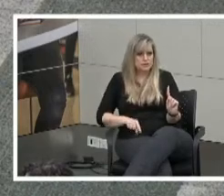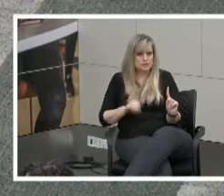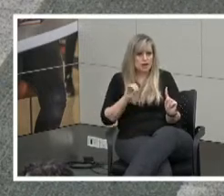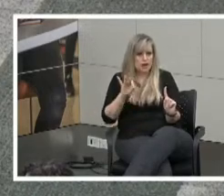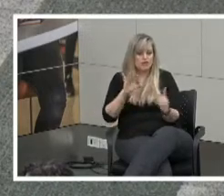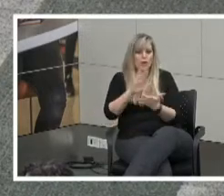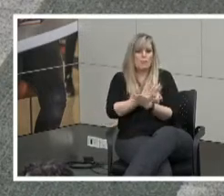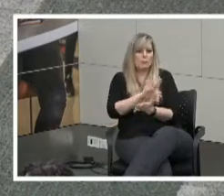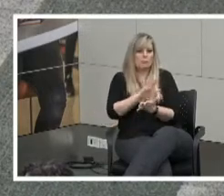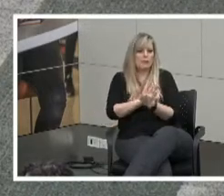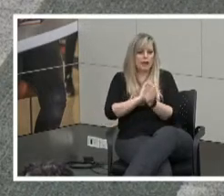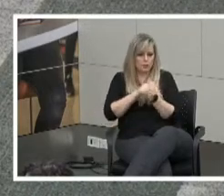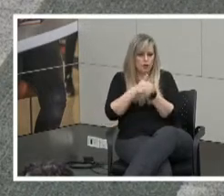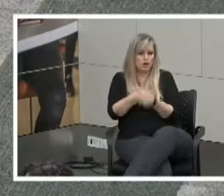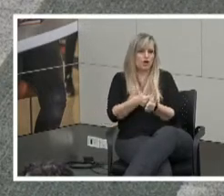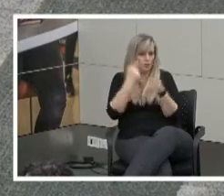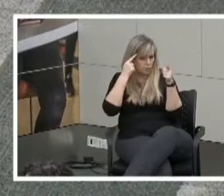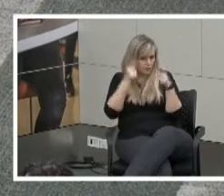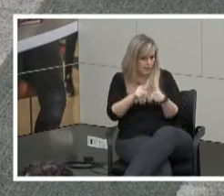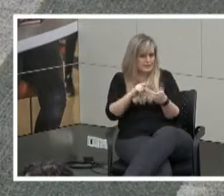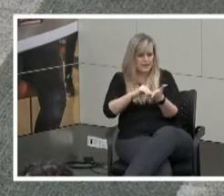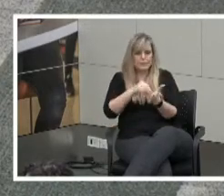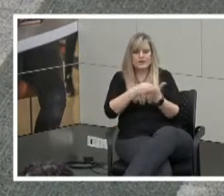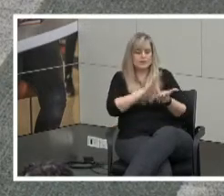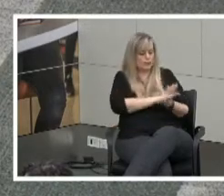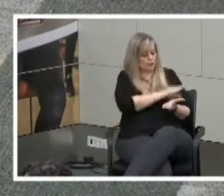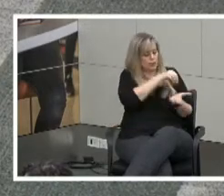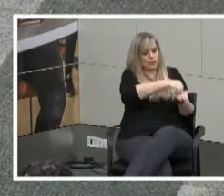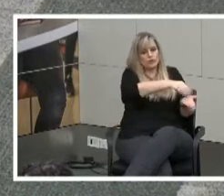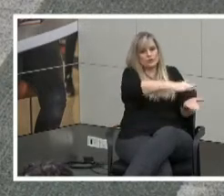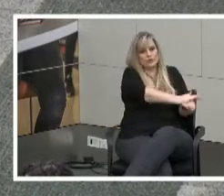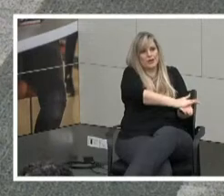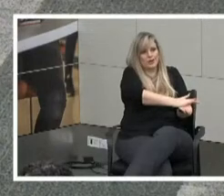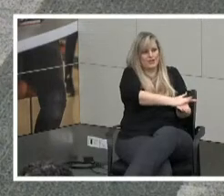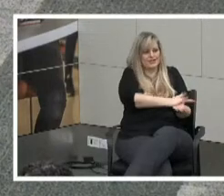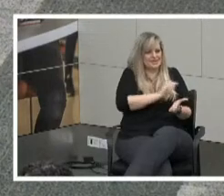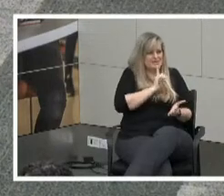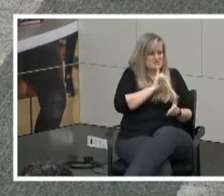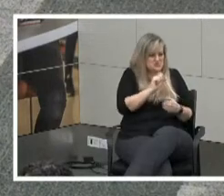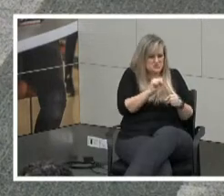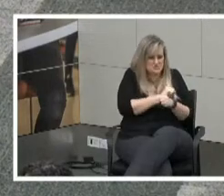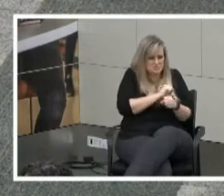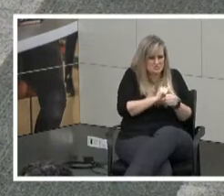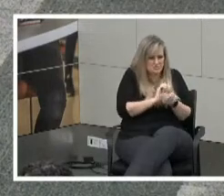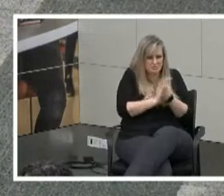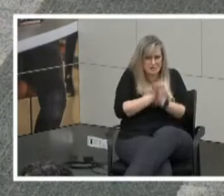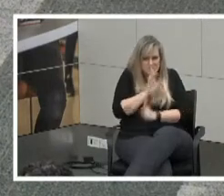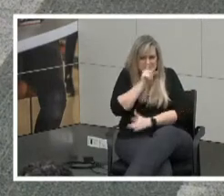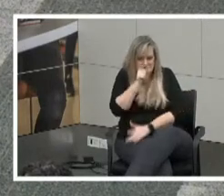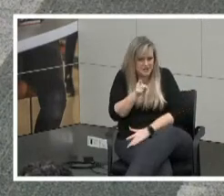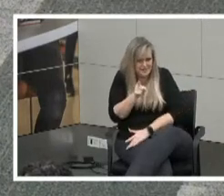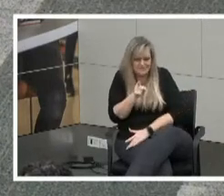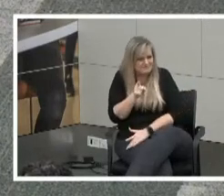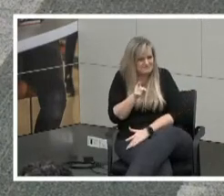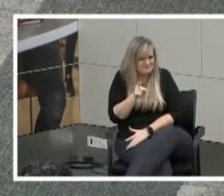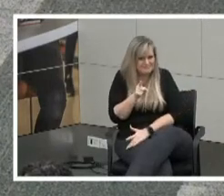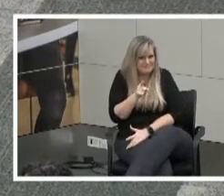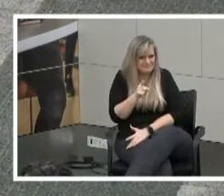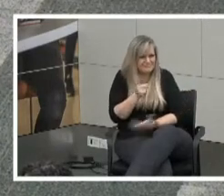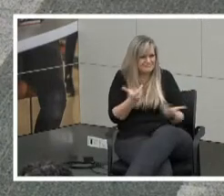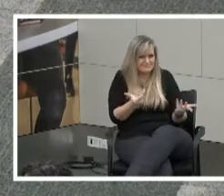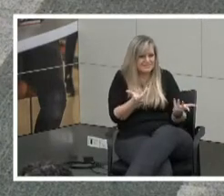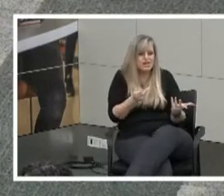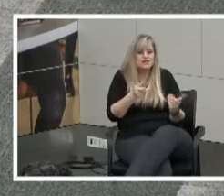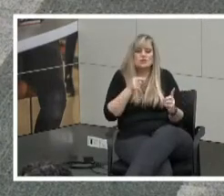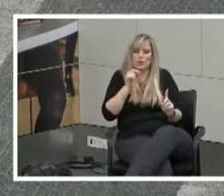compliance that means putting things on paper and it never really materializes into anything and